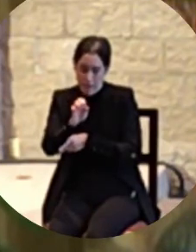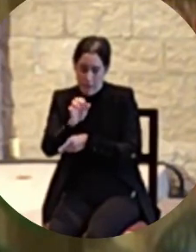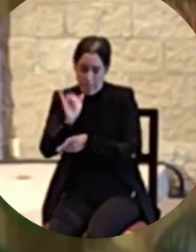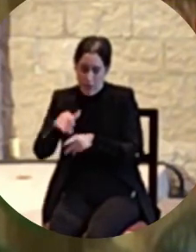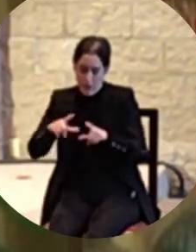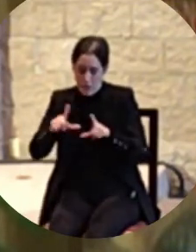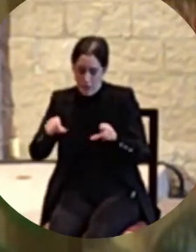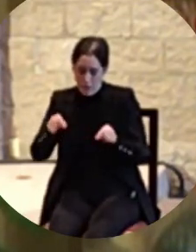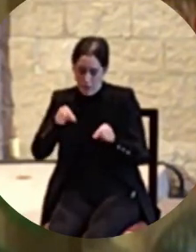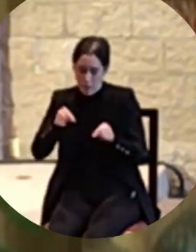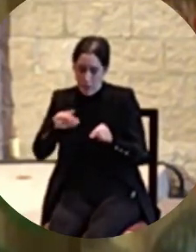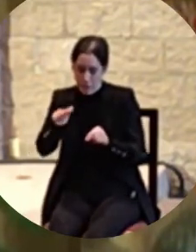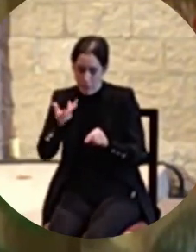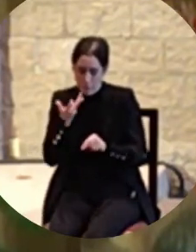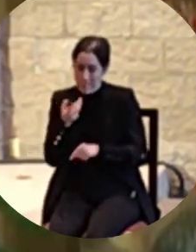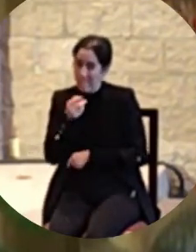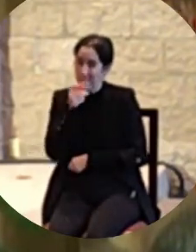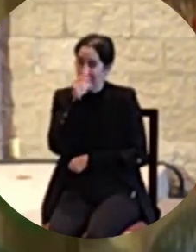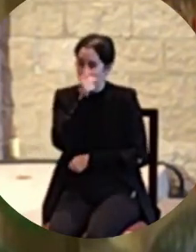I felt terrible.